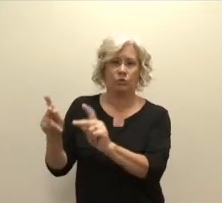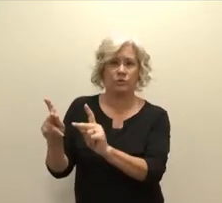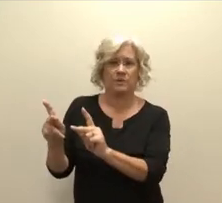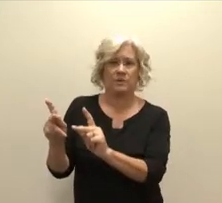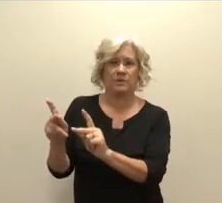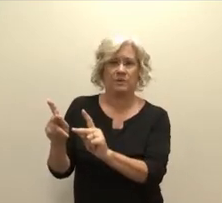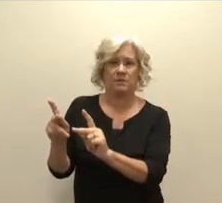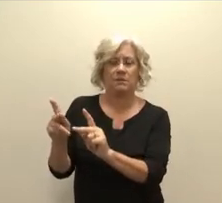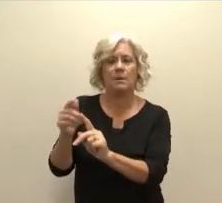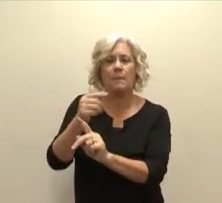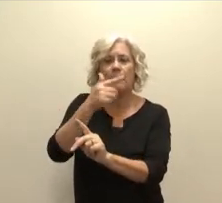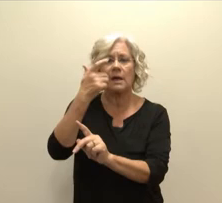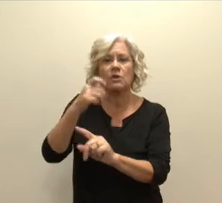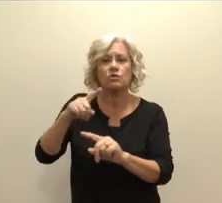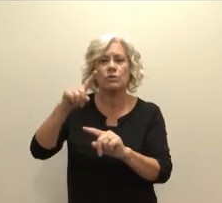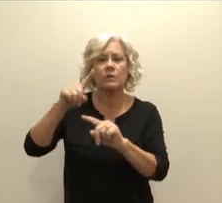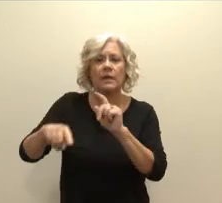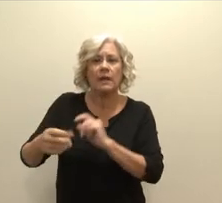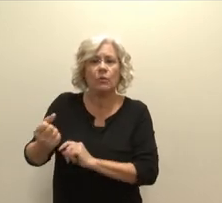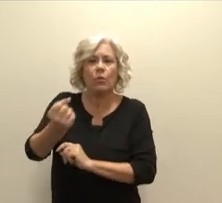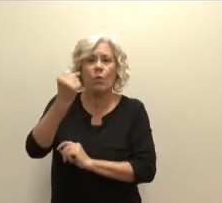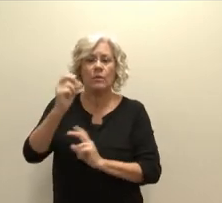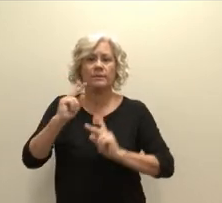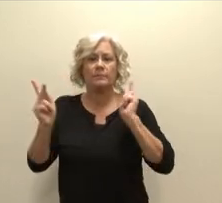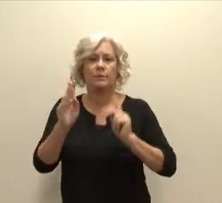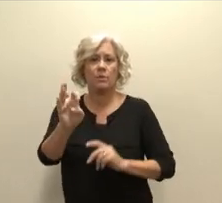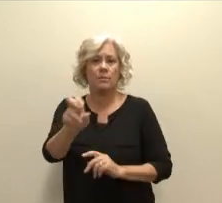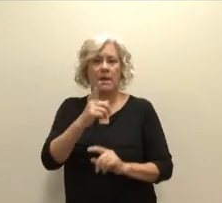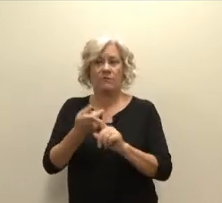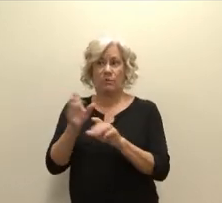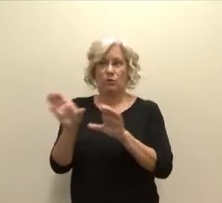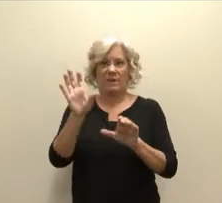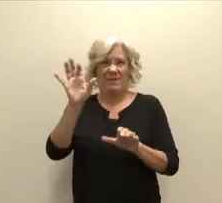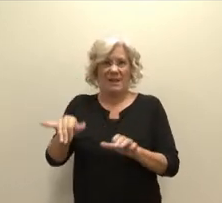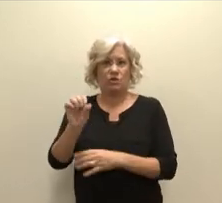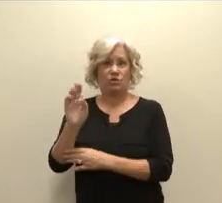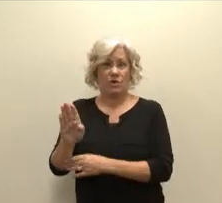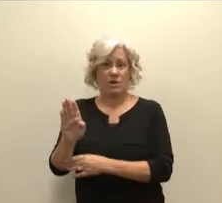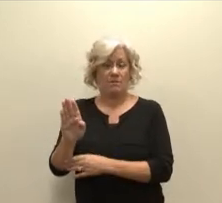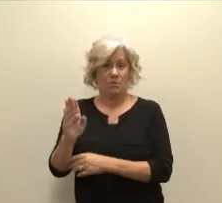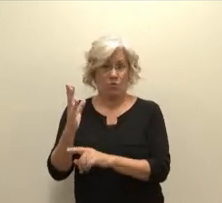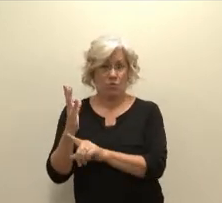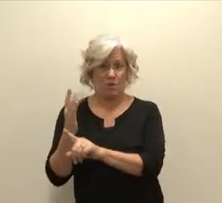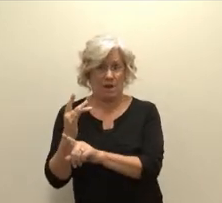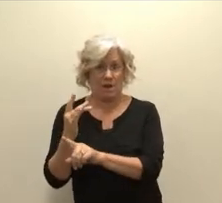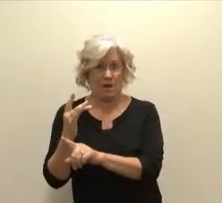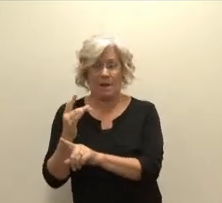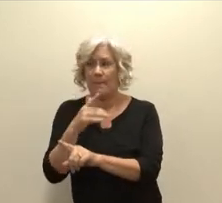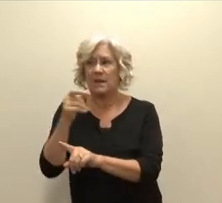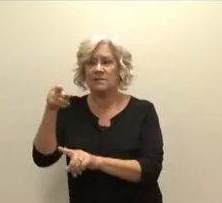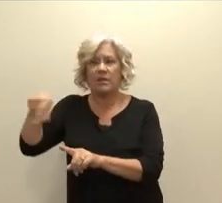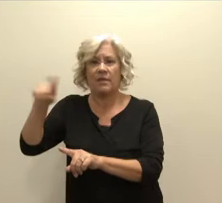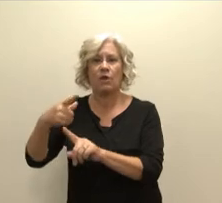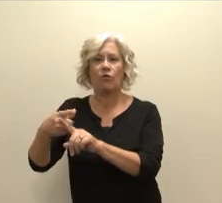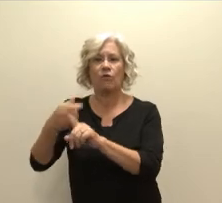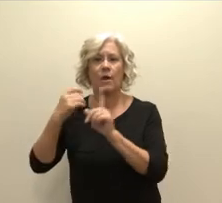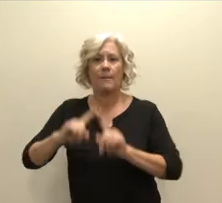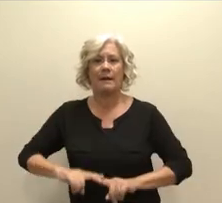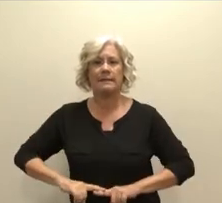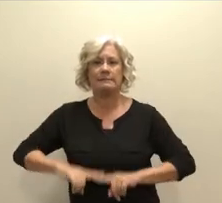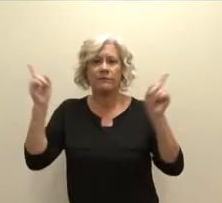because you can't hold people back from doing a job just because they come from a